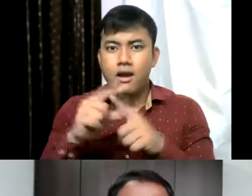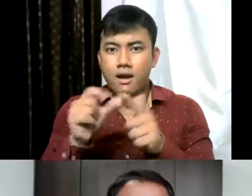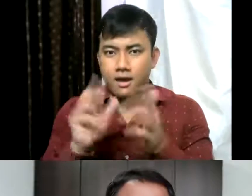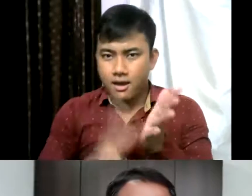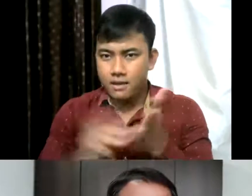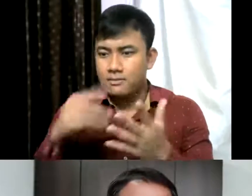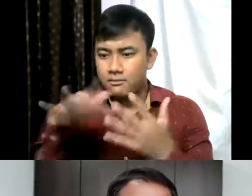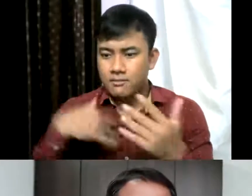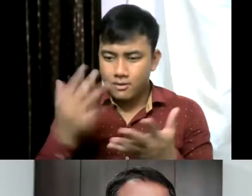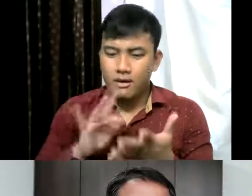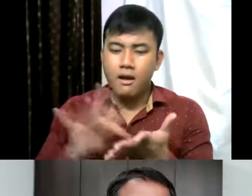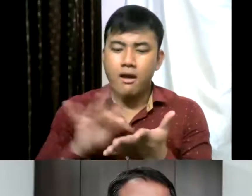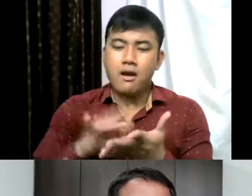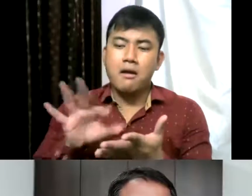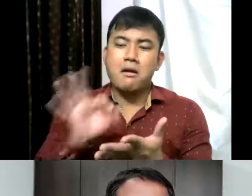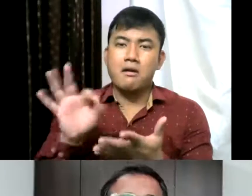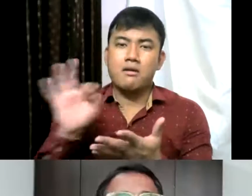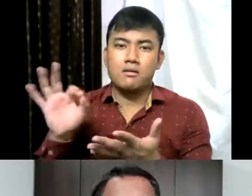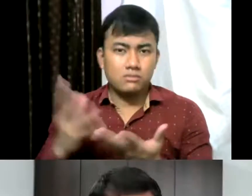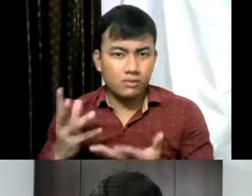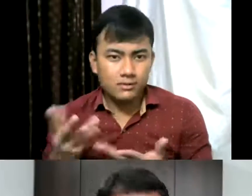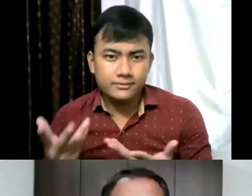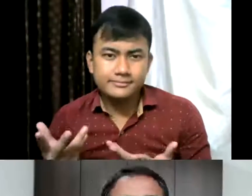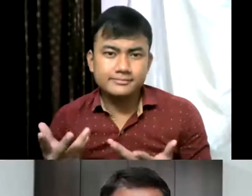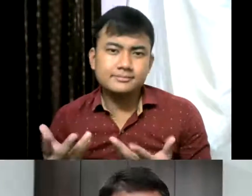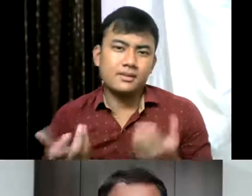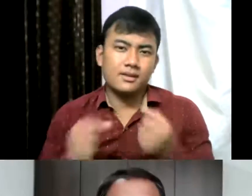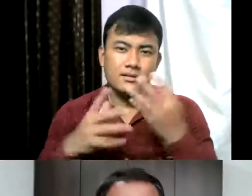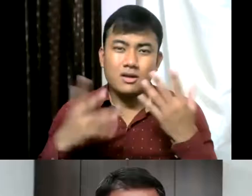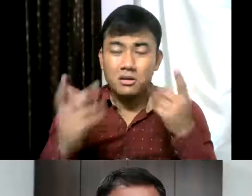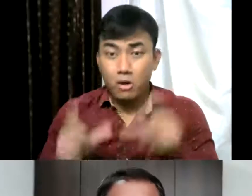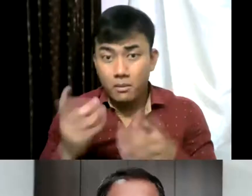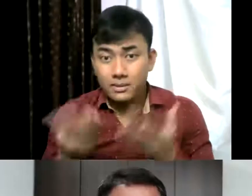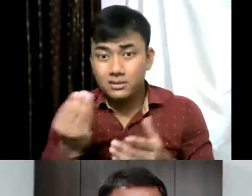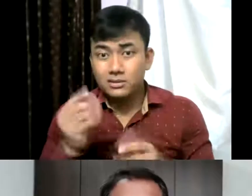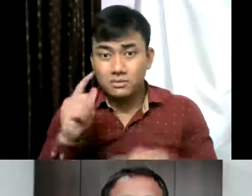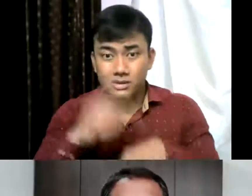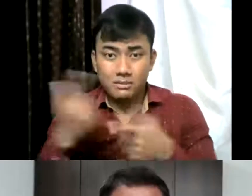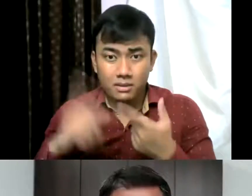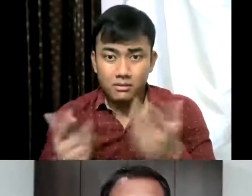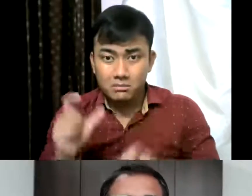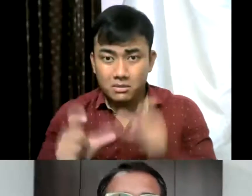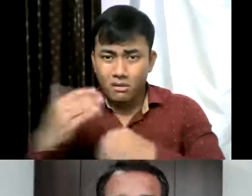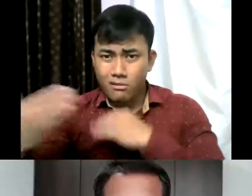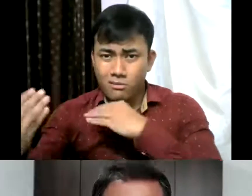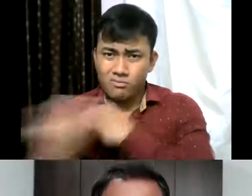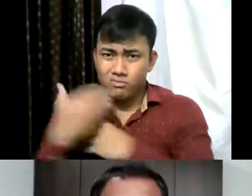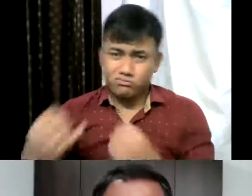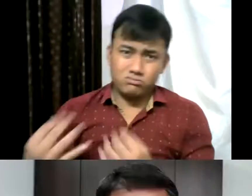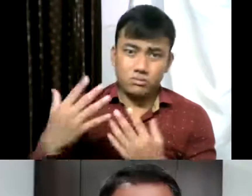is going to be not entertained, which is violation and harassment, and which one is like, oh, I was waiting for your